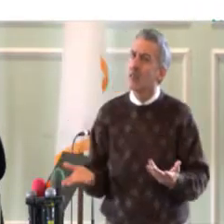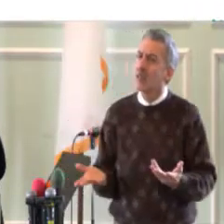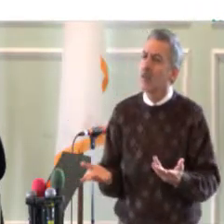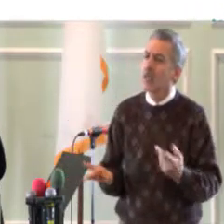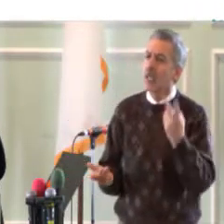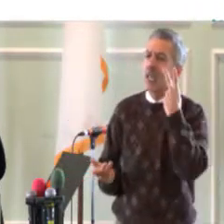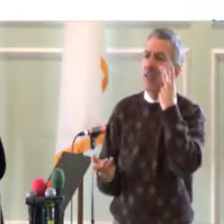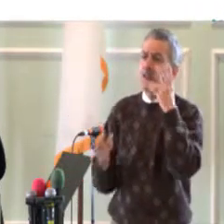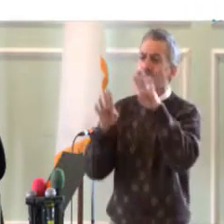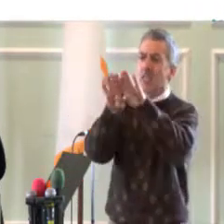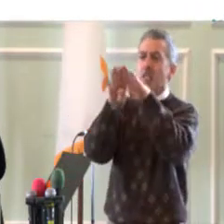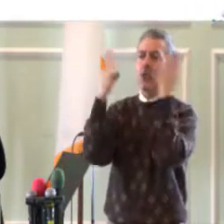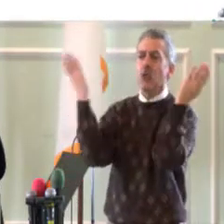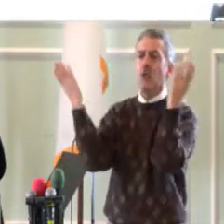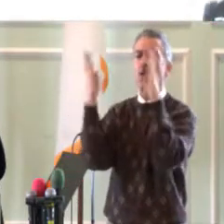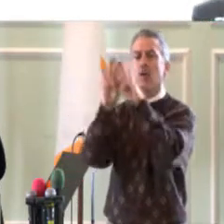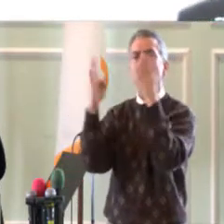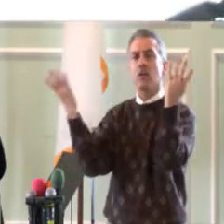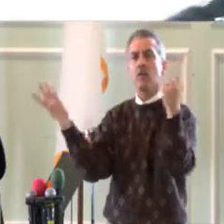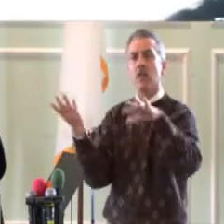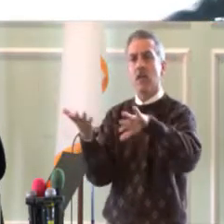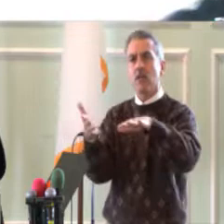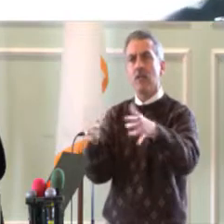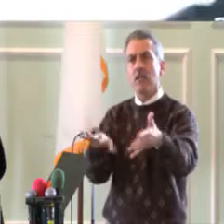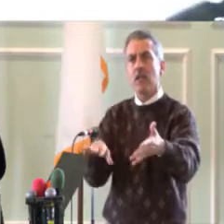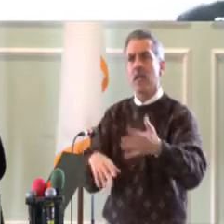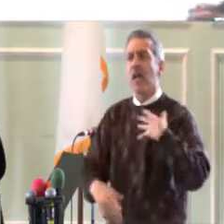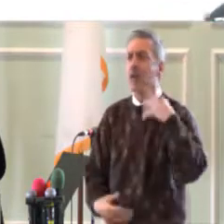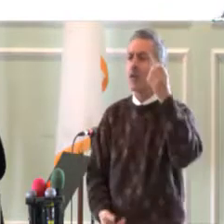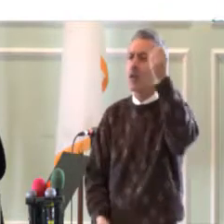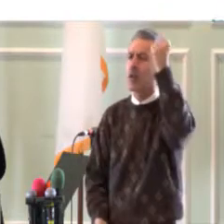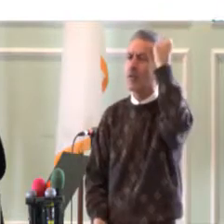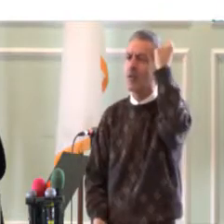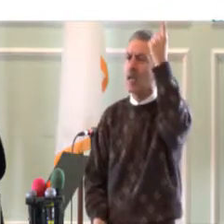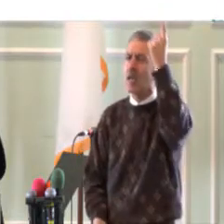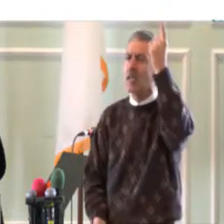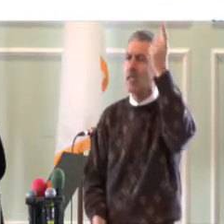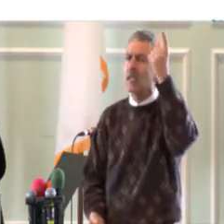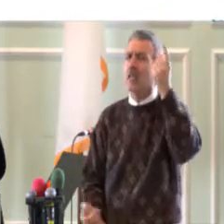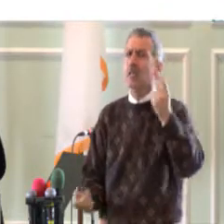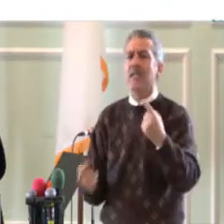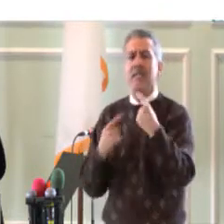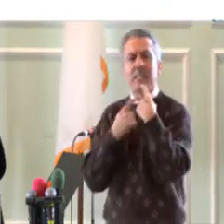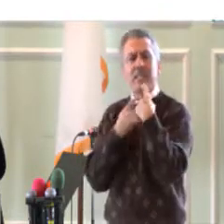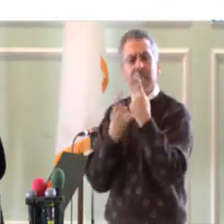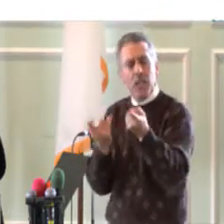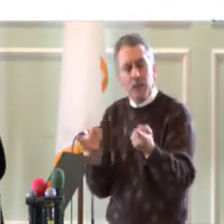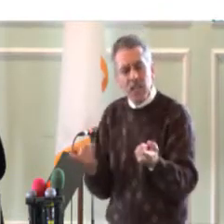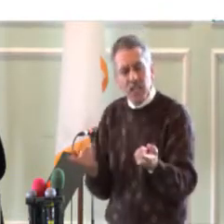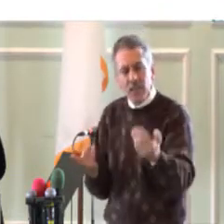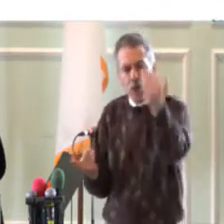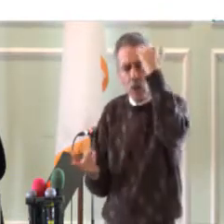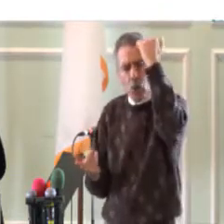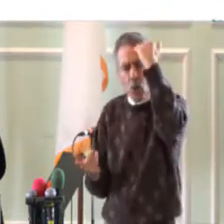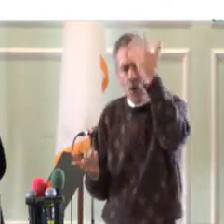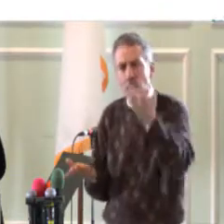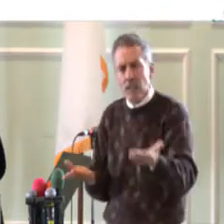the shadow of death? Have you comprehended the breadth of the earth? Tell me, if you know all this,